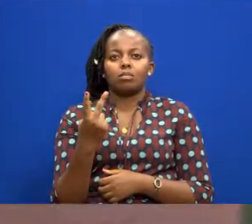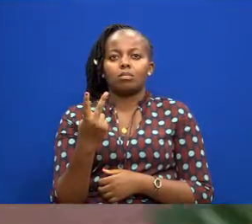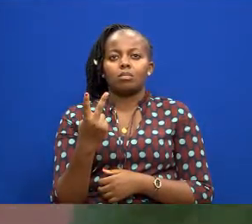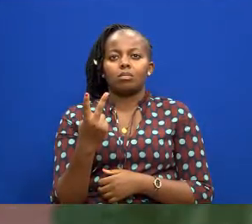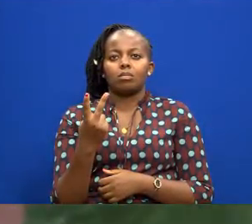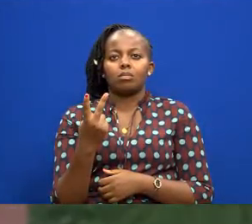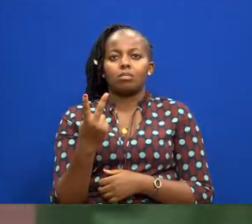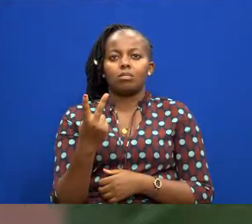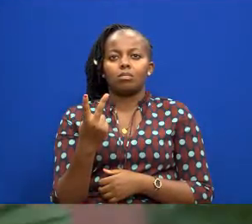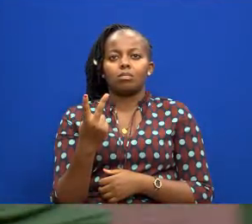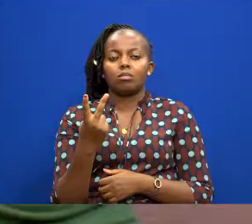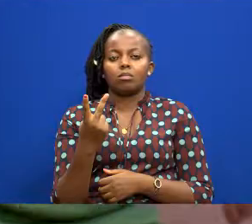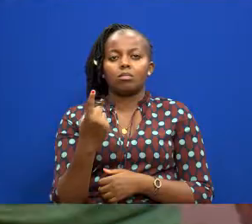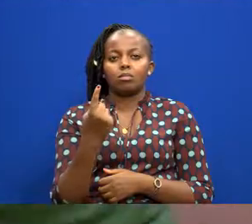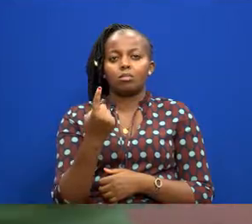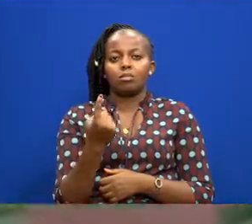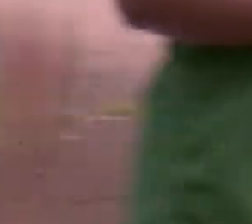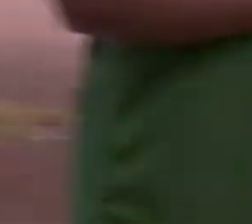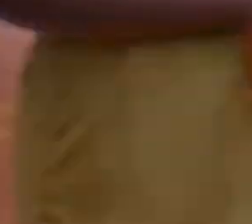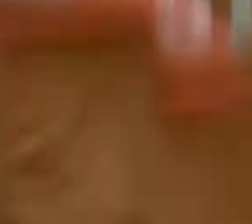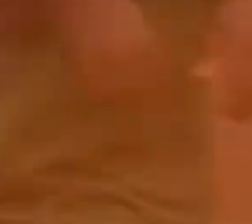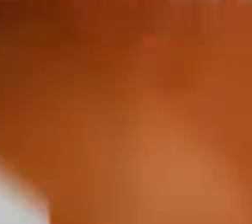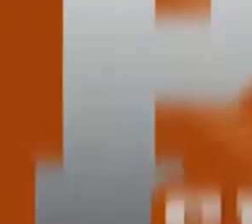2, and 1.